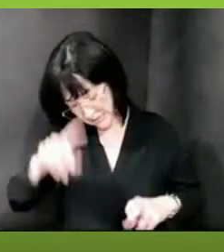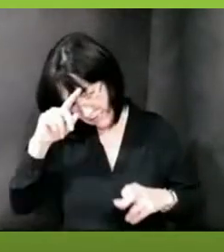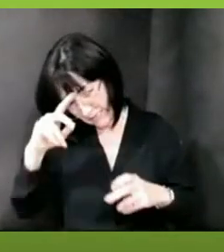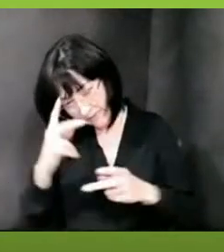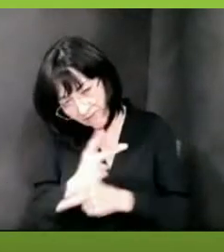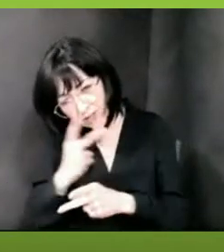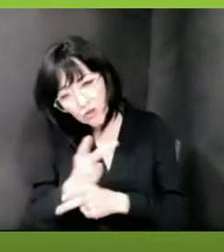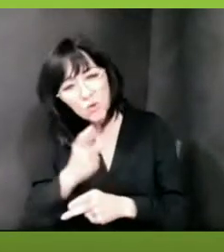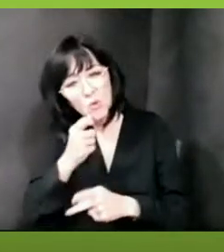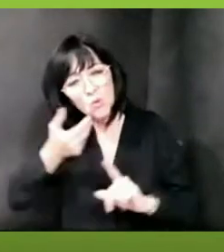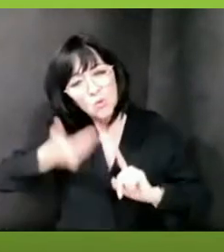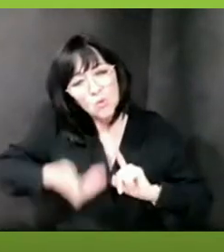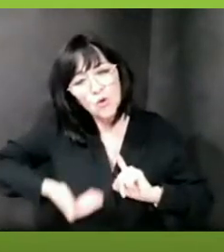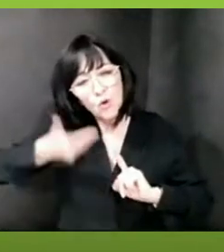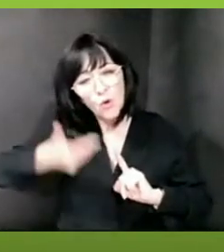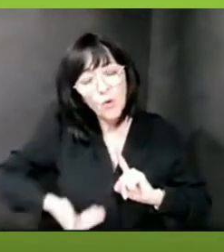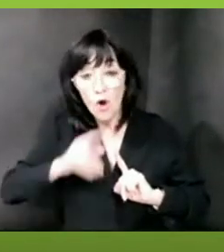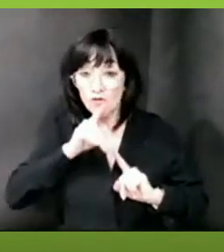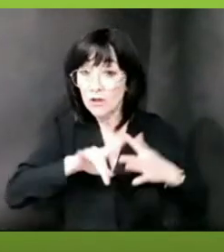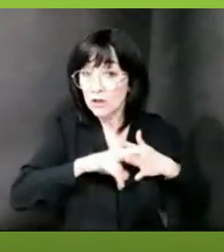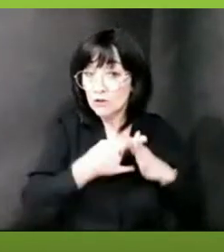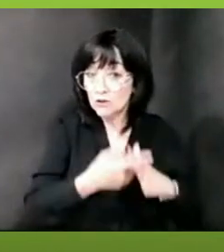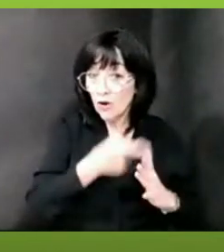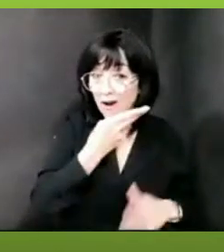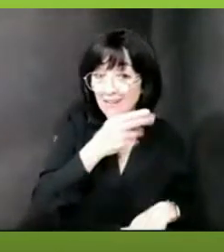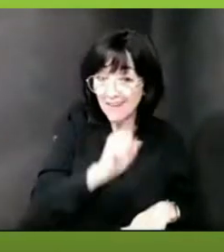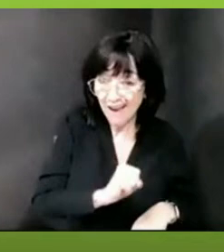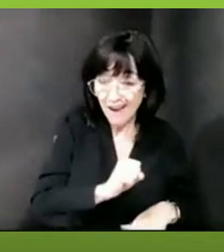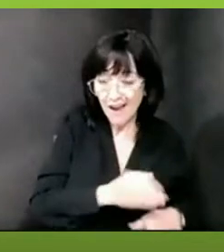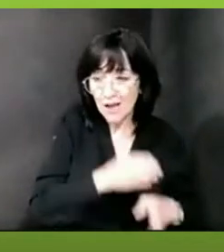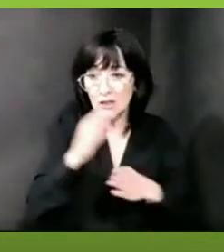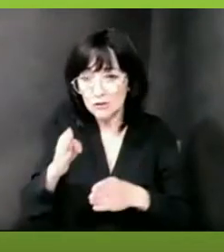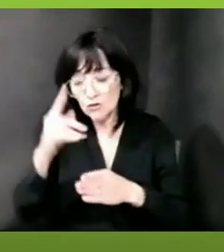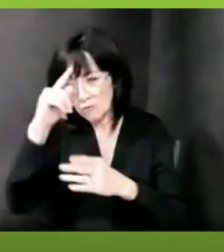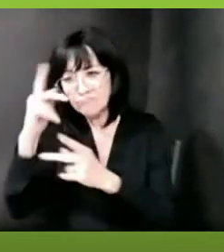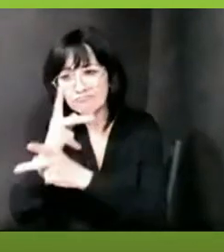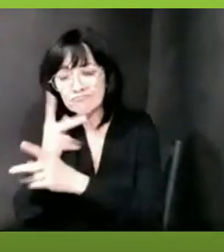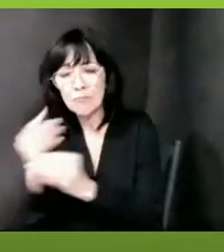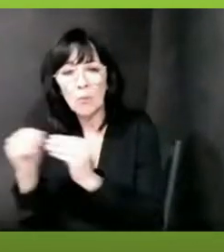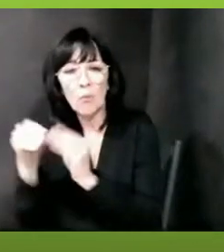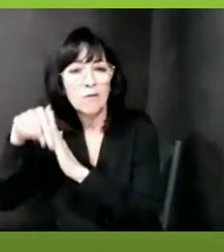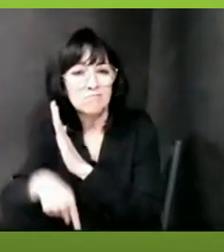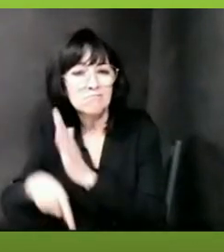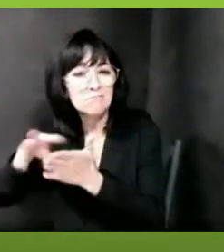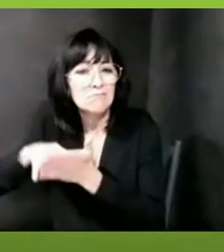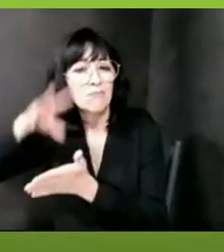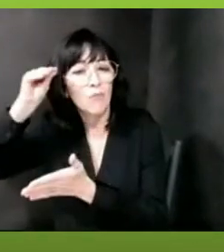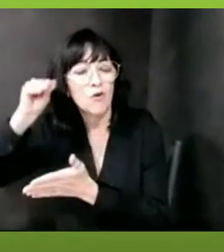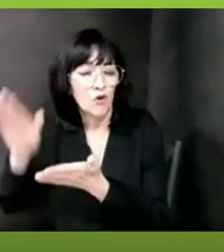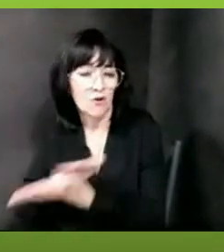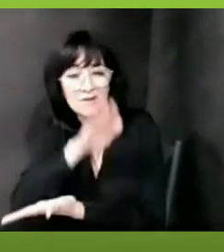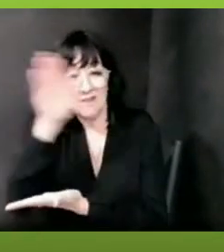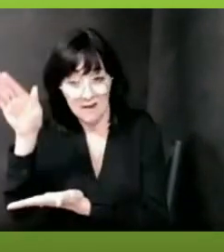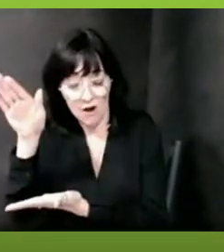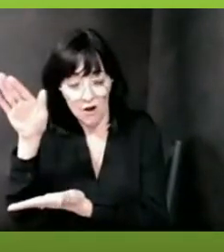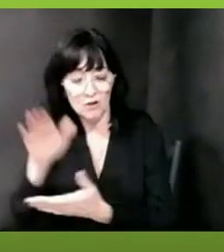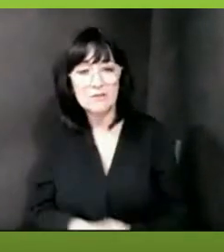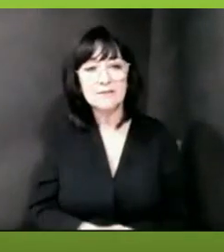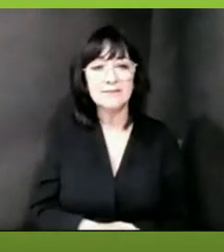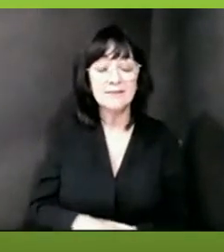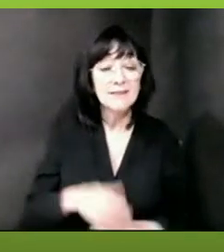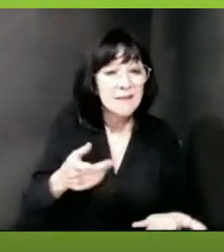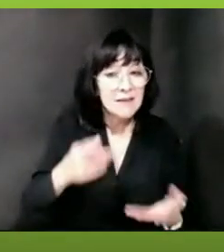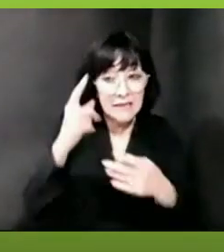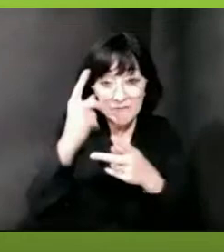school. And most importantly, I think it's where you learn how to ask for help when you need it. And when you're in school,